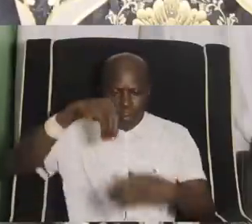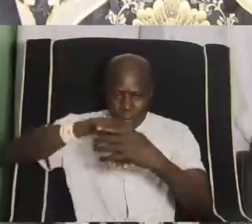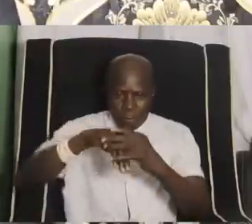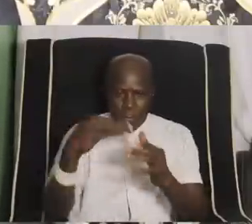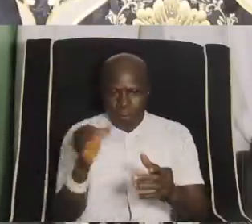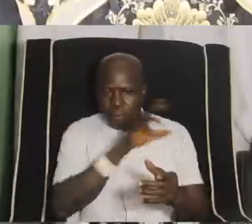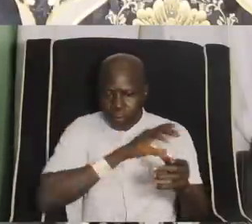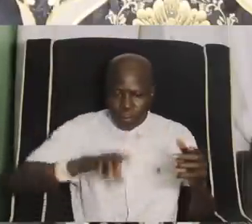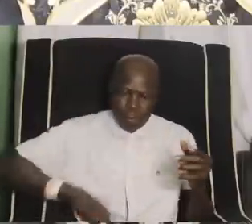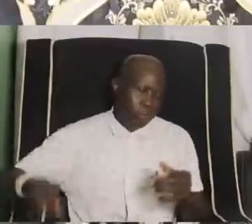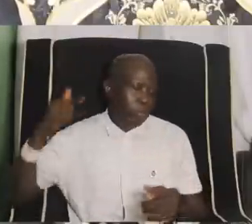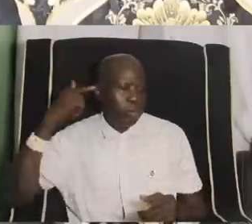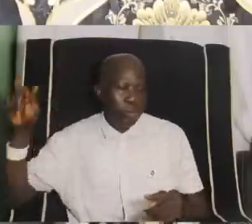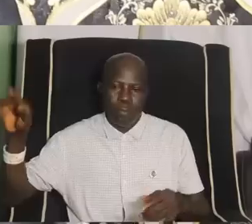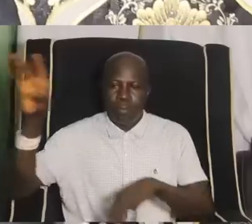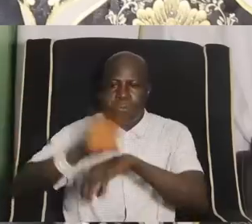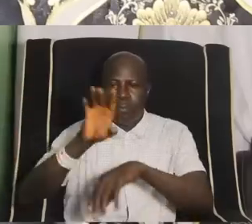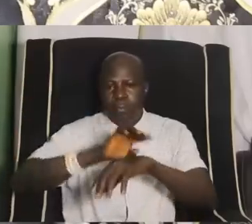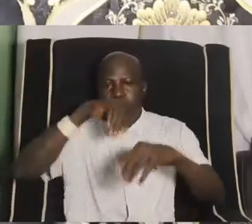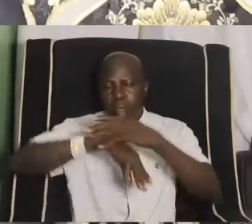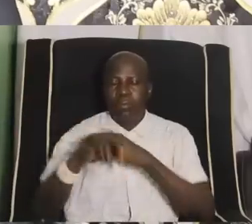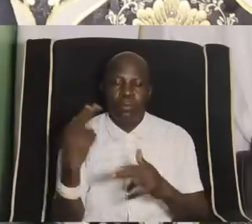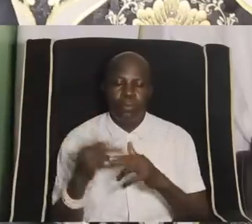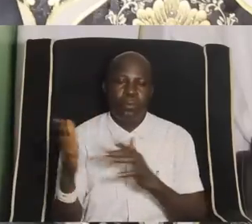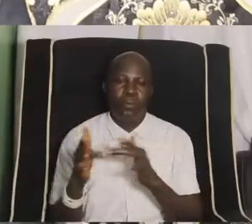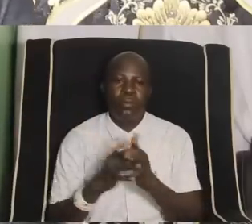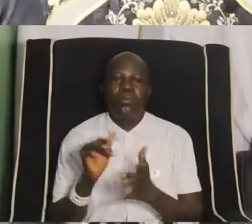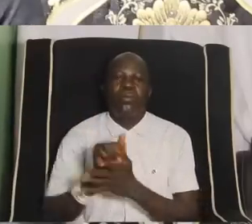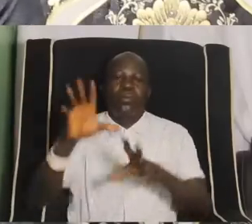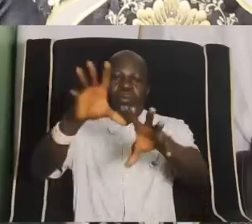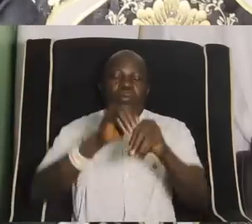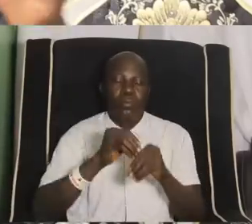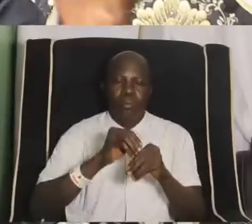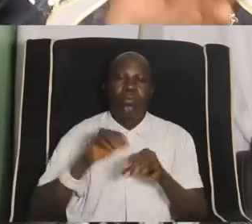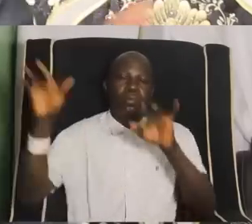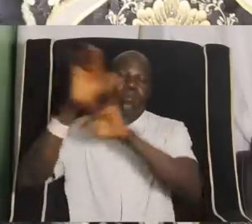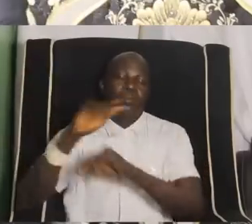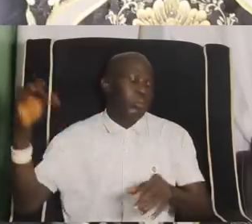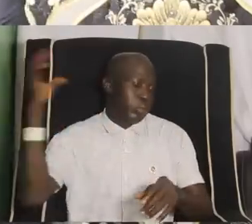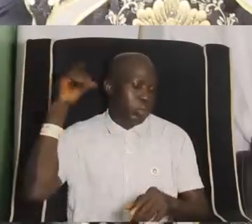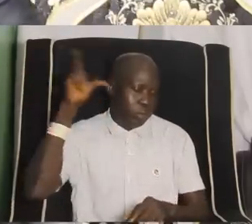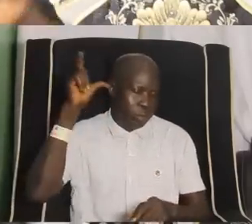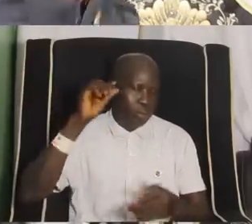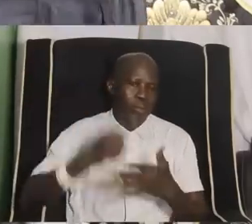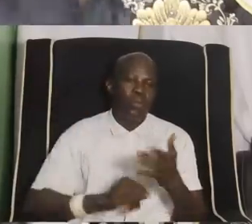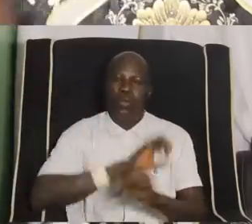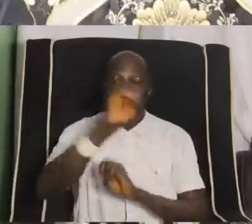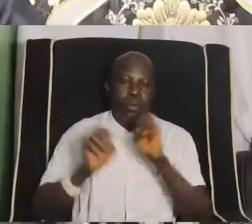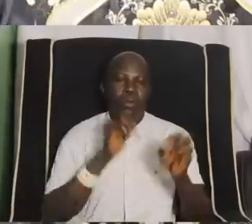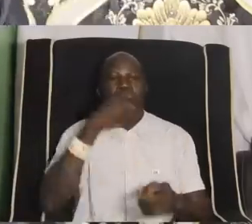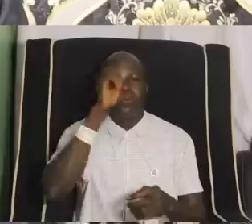101 52 98 950 Seed of Kagori Godin Agbojade ni Zenith Bank loruko Jesu o ri anuba amen ekpa mi sa gbogbo eyan lore maje